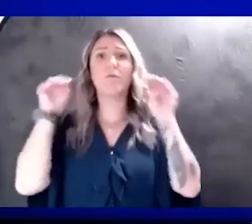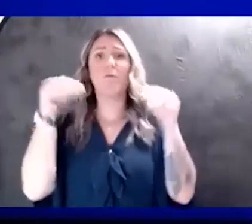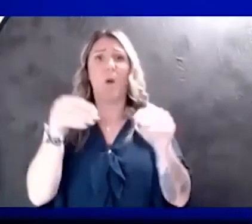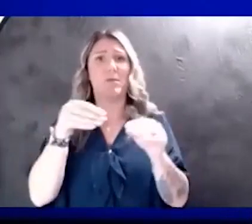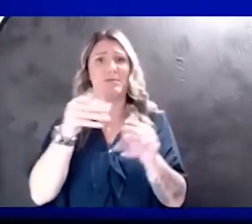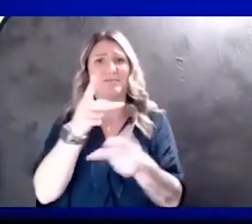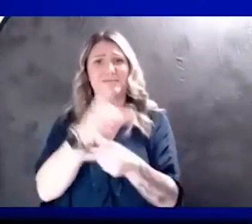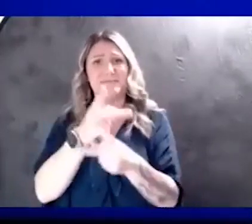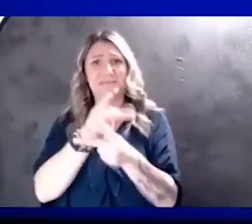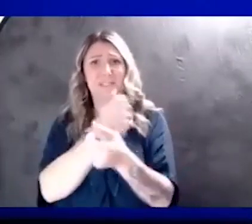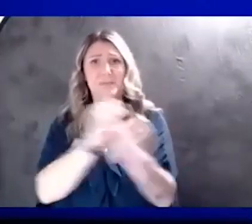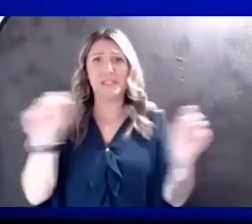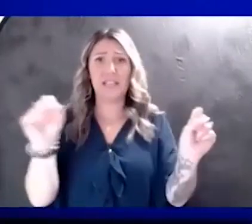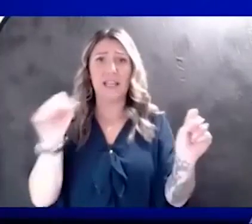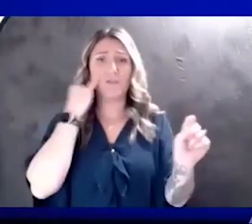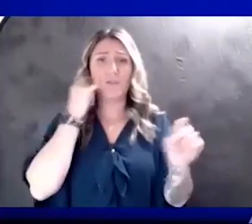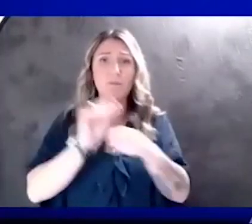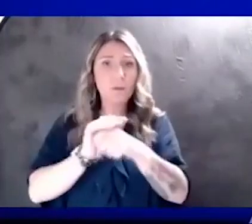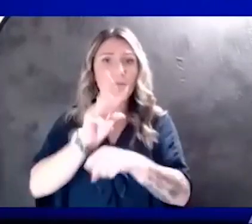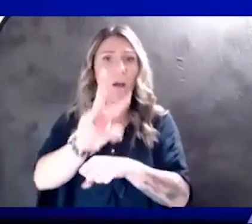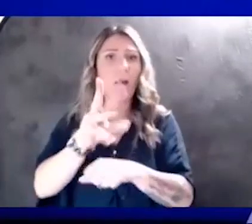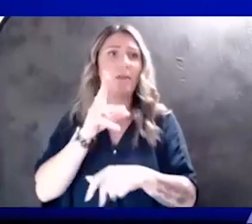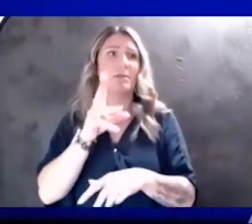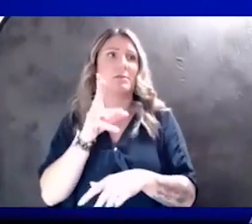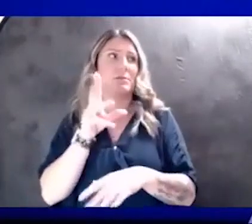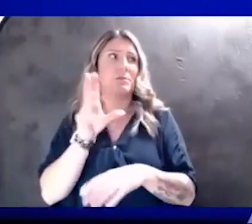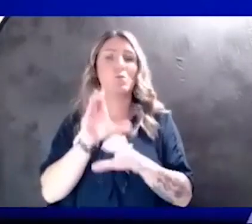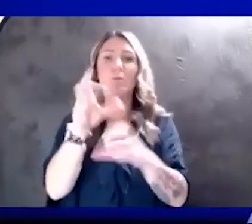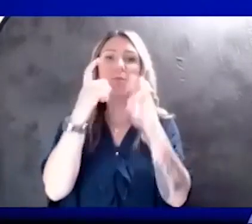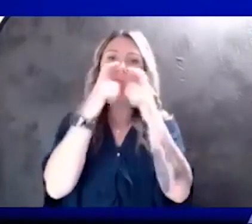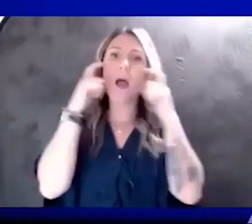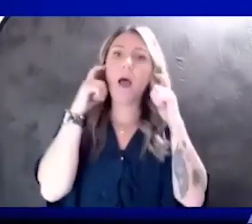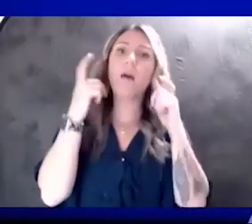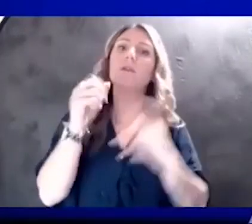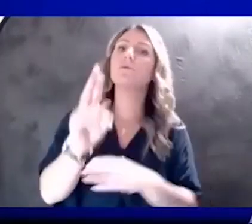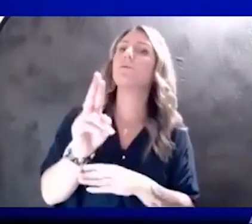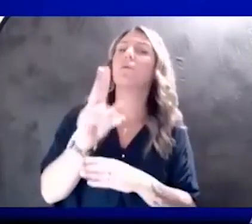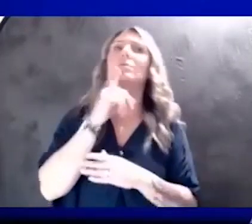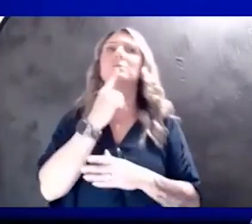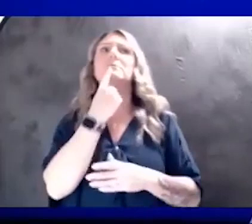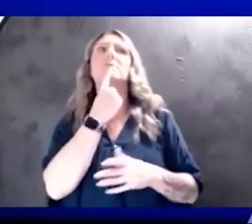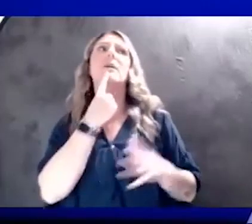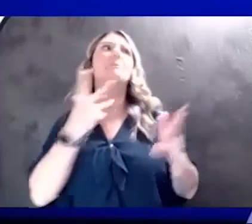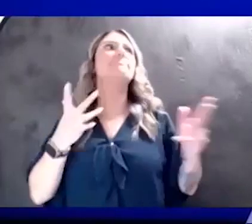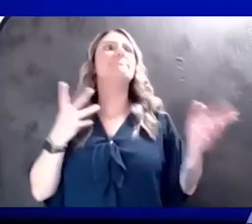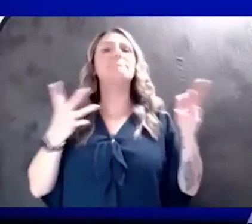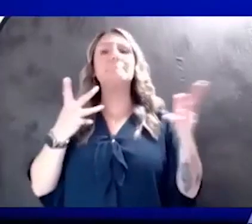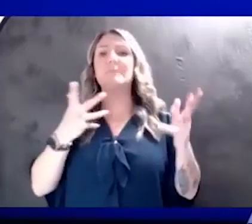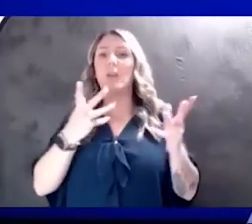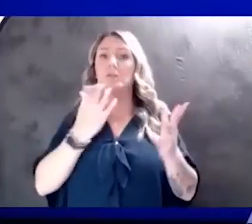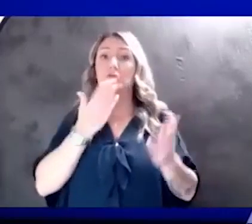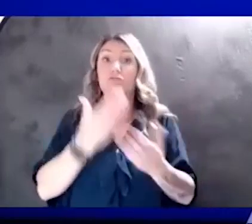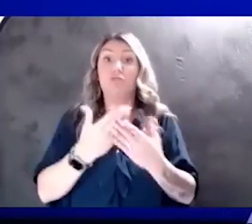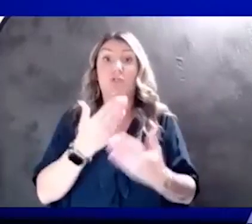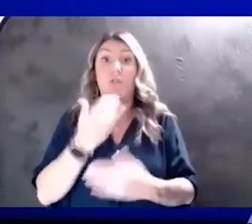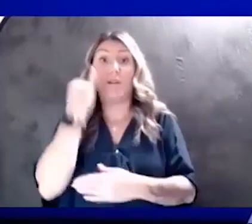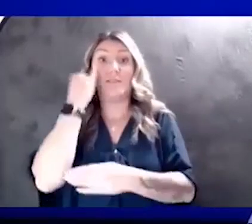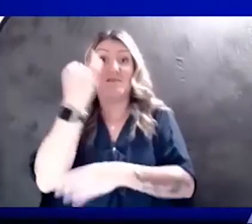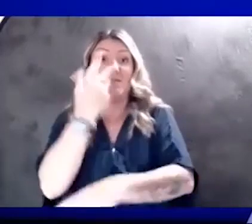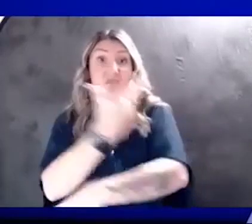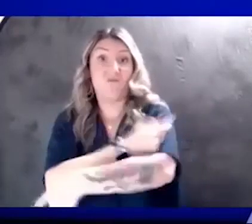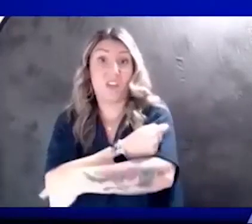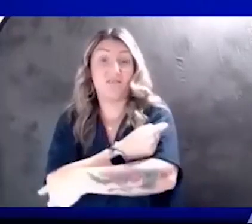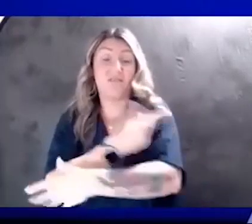if they're advising that we do masking, if they're saying, I think it's a really good idea to give a vaccine, let's meet that from a